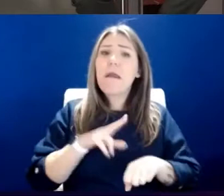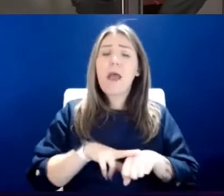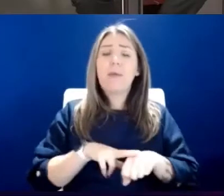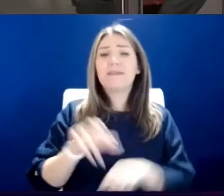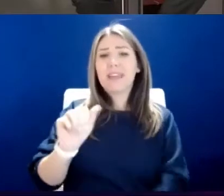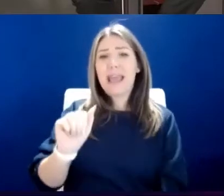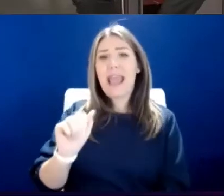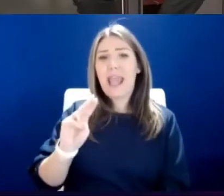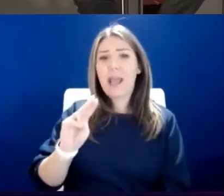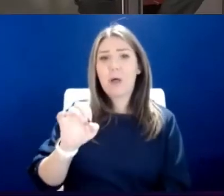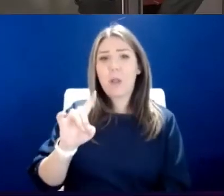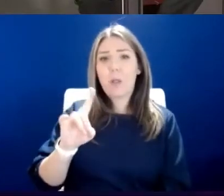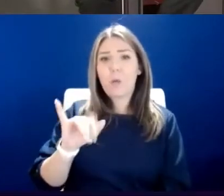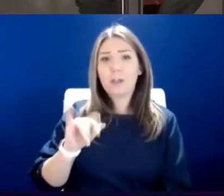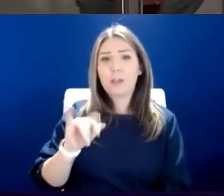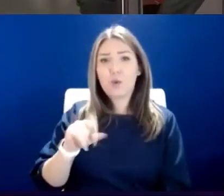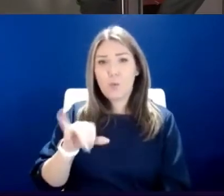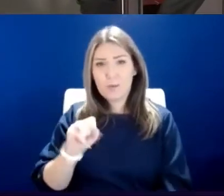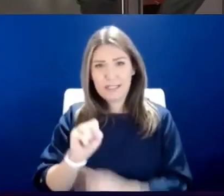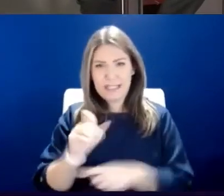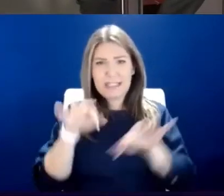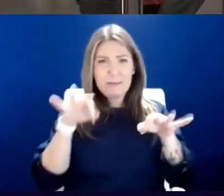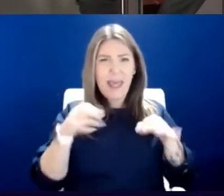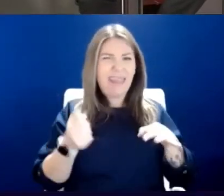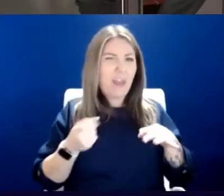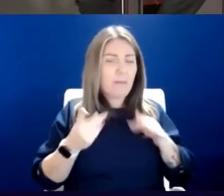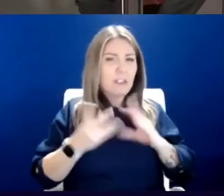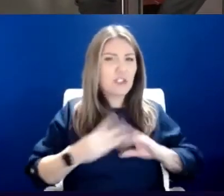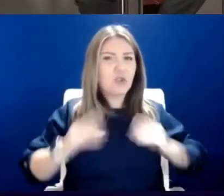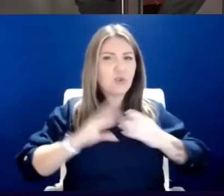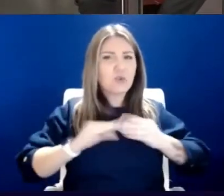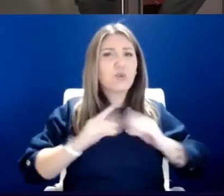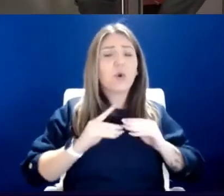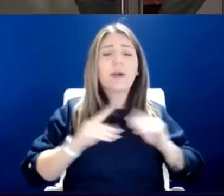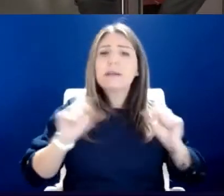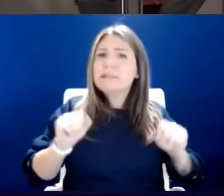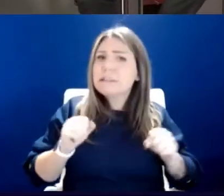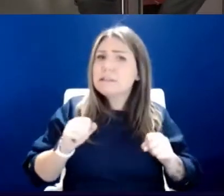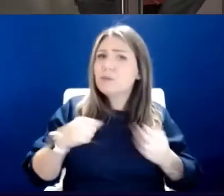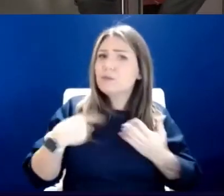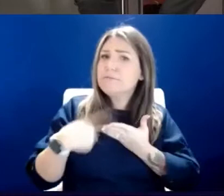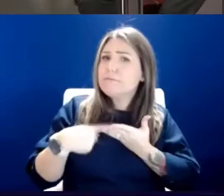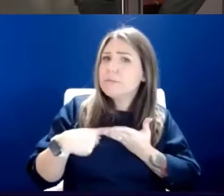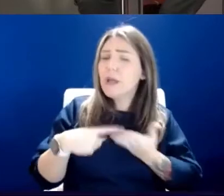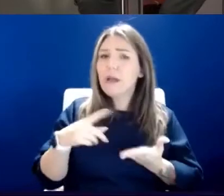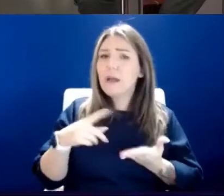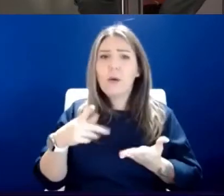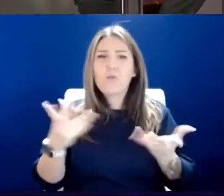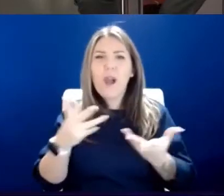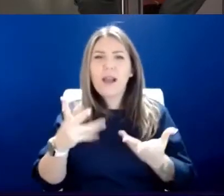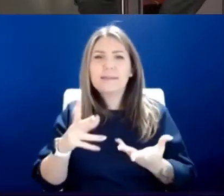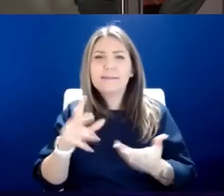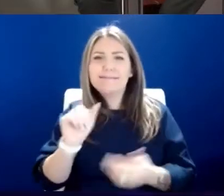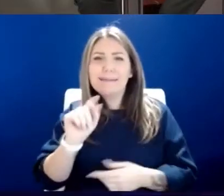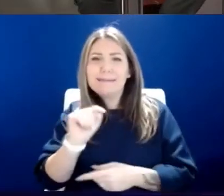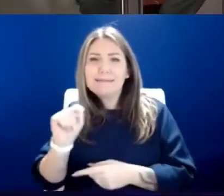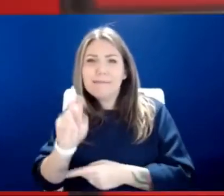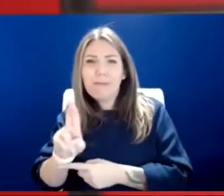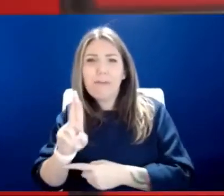We explained that a little bit in the story. Can you talk about how rare amyloidosis is and exactly what it